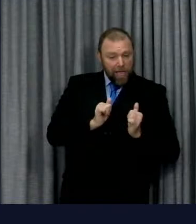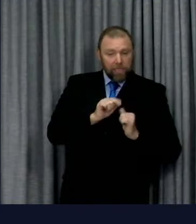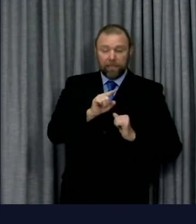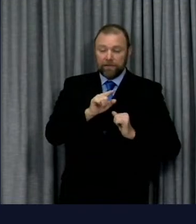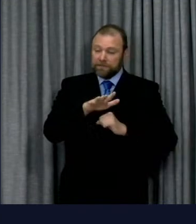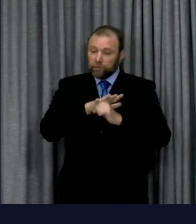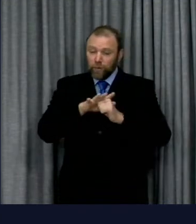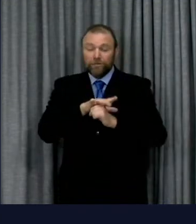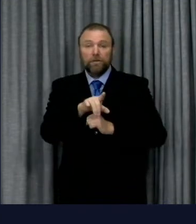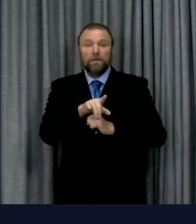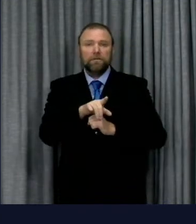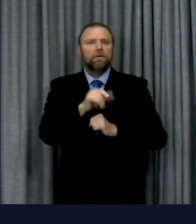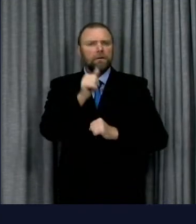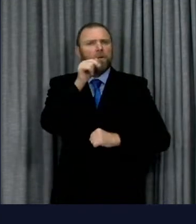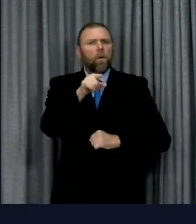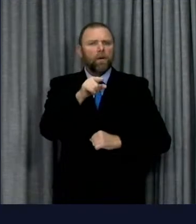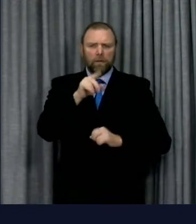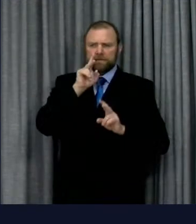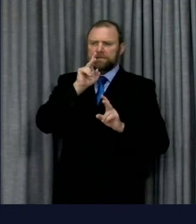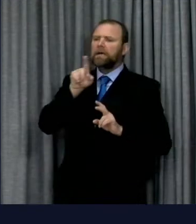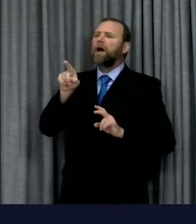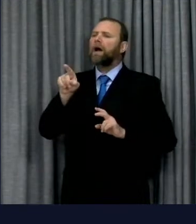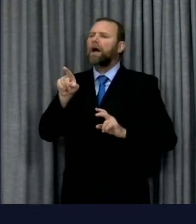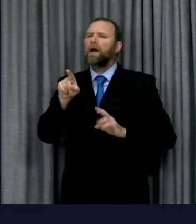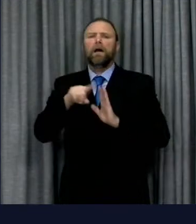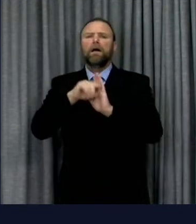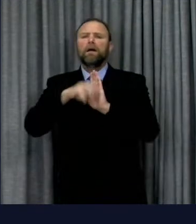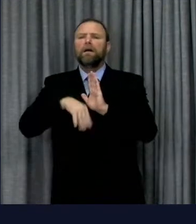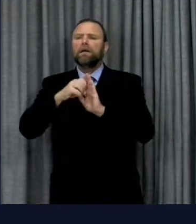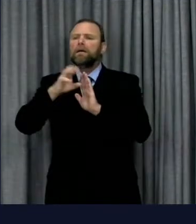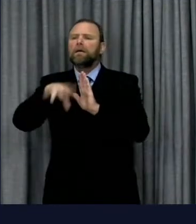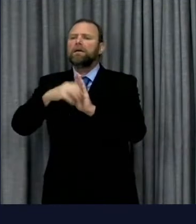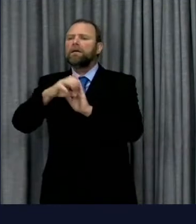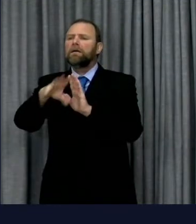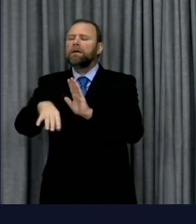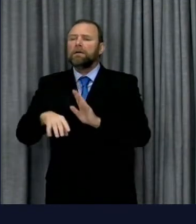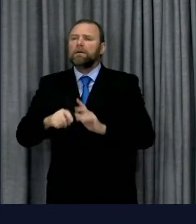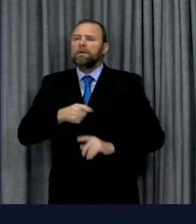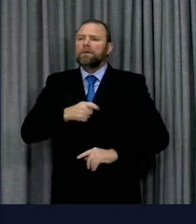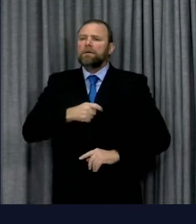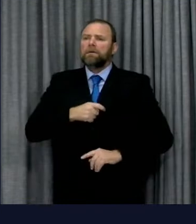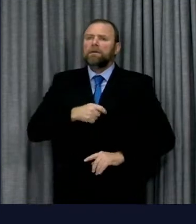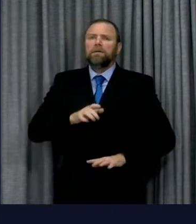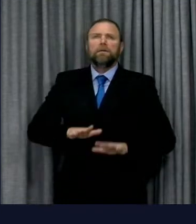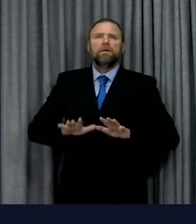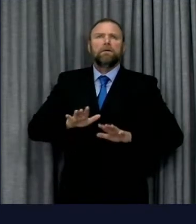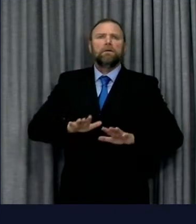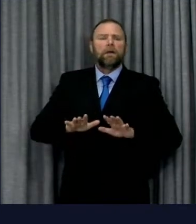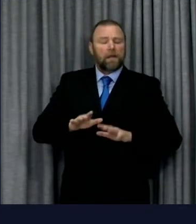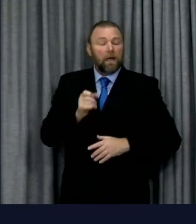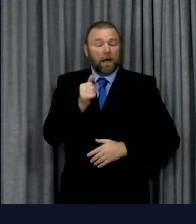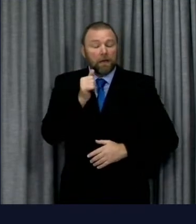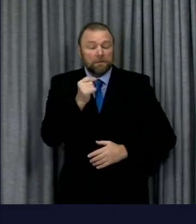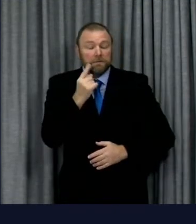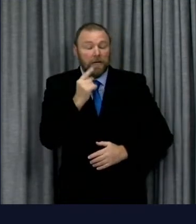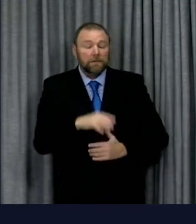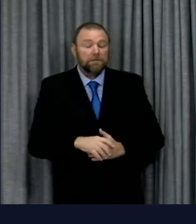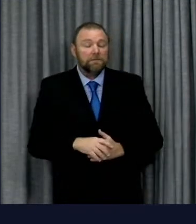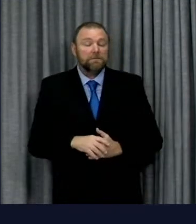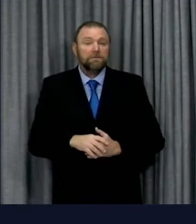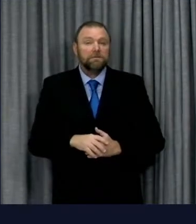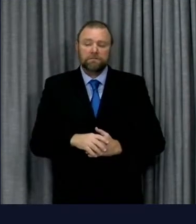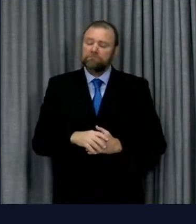anxious when they see the level of protections being lifted across society. And,